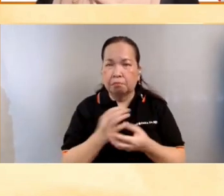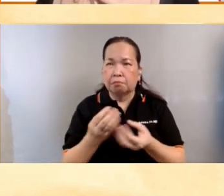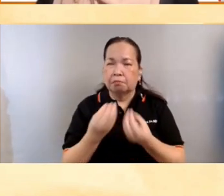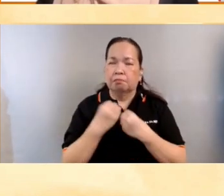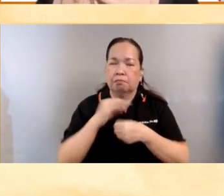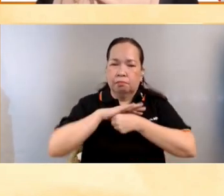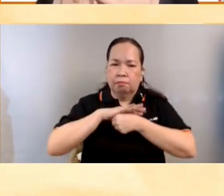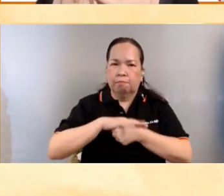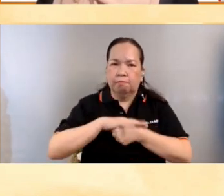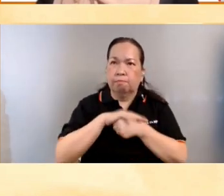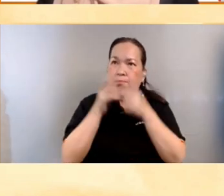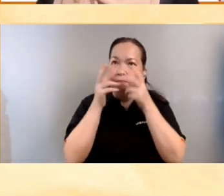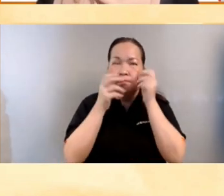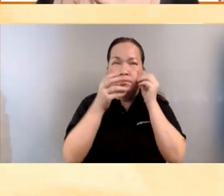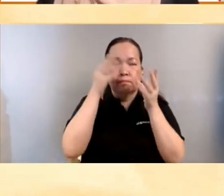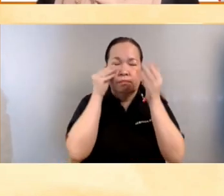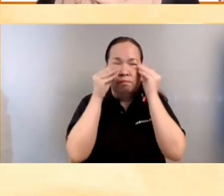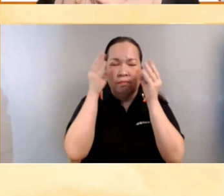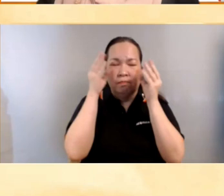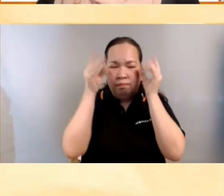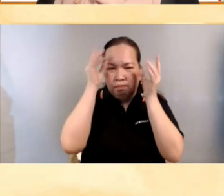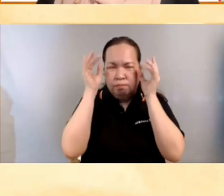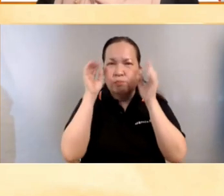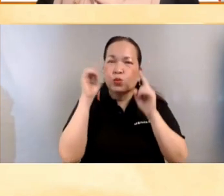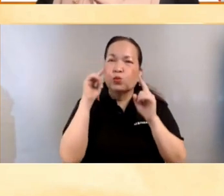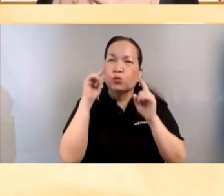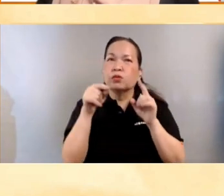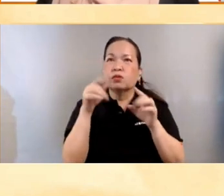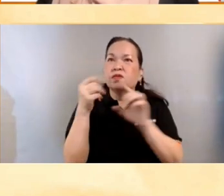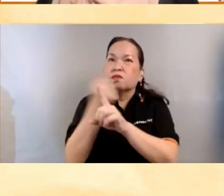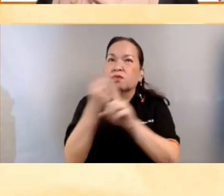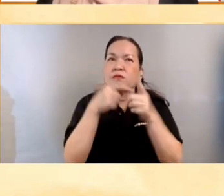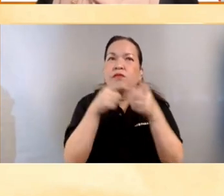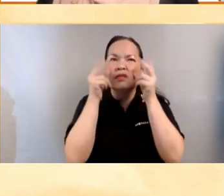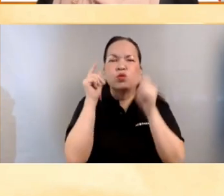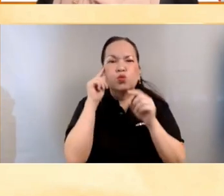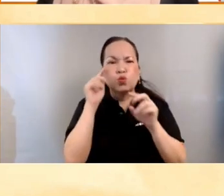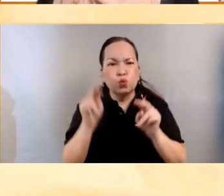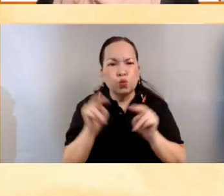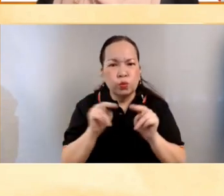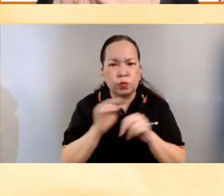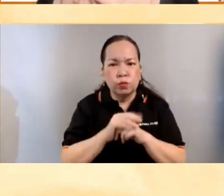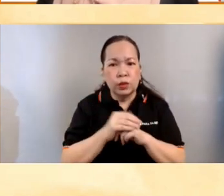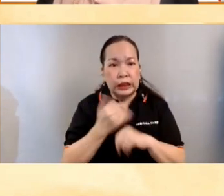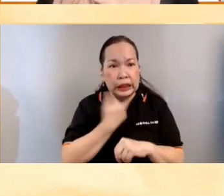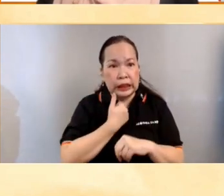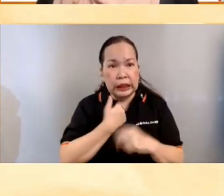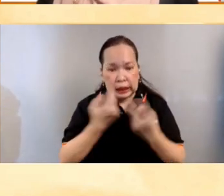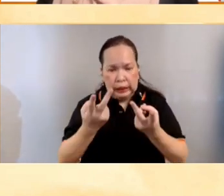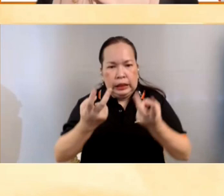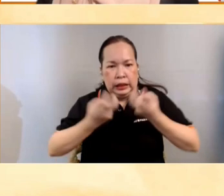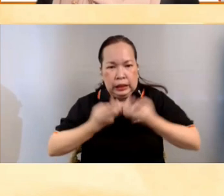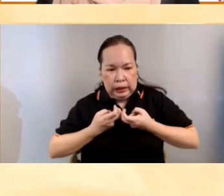can also have the effect of normalizing violence, exposing children to a higher risk of violence in the